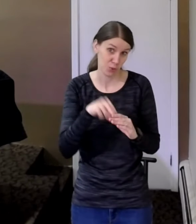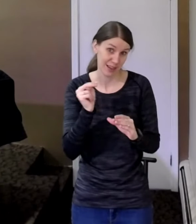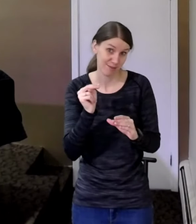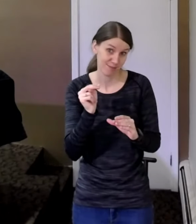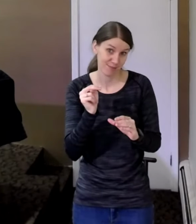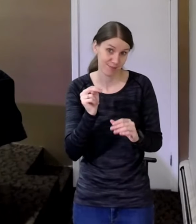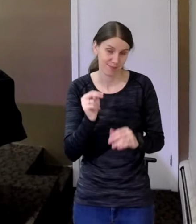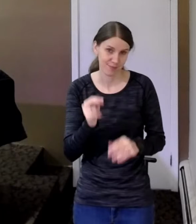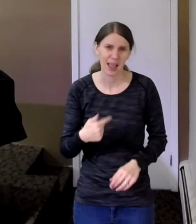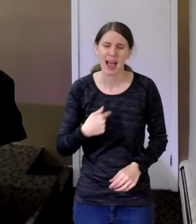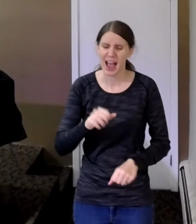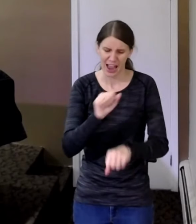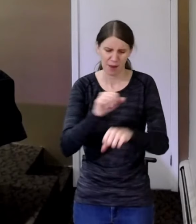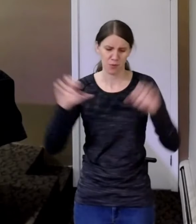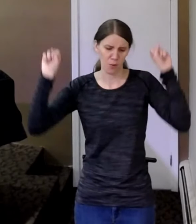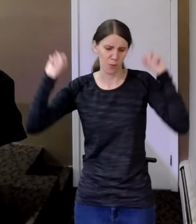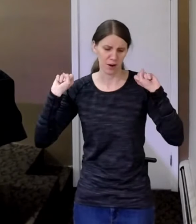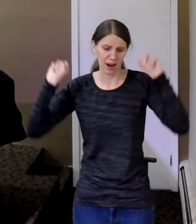I'm going to work out